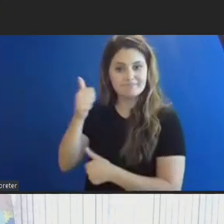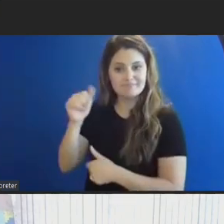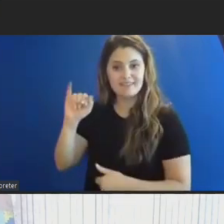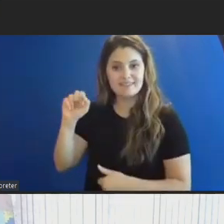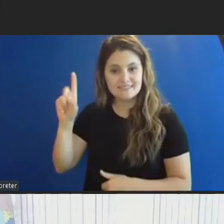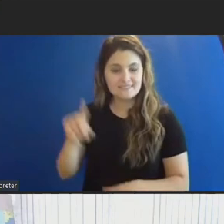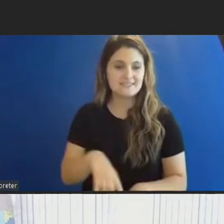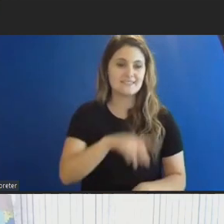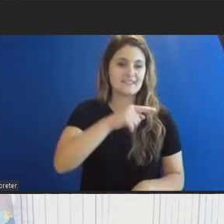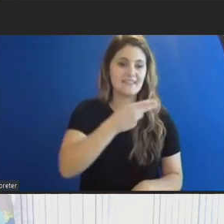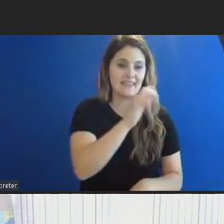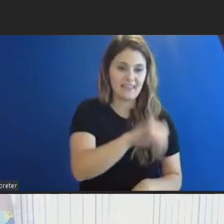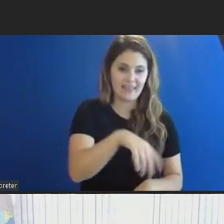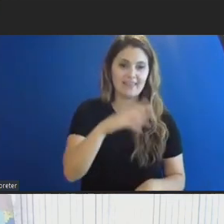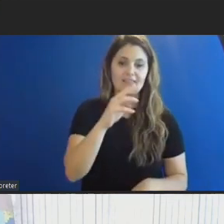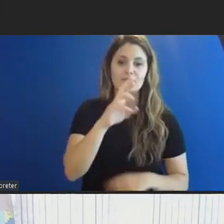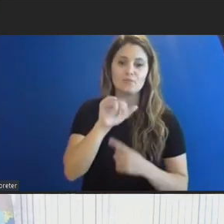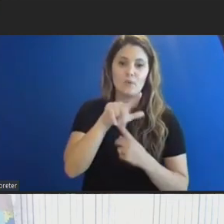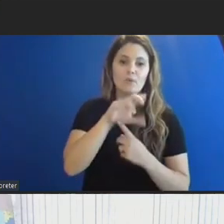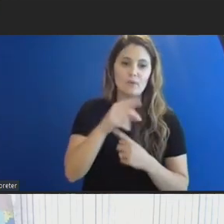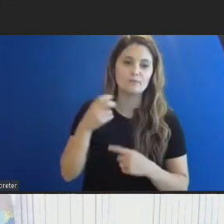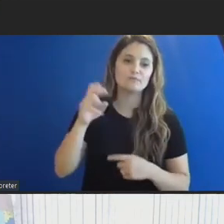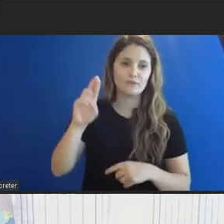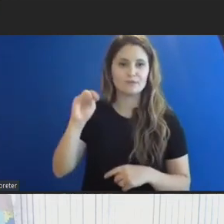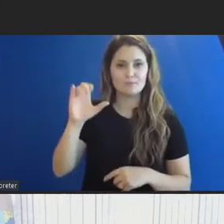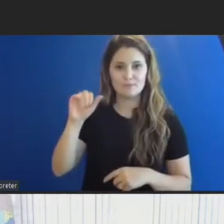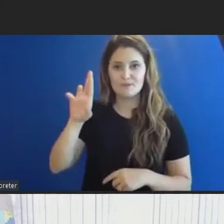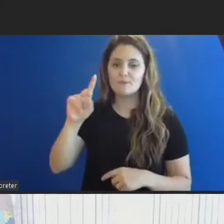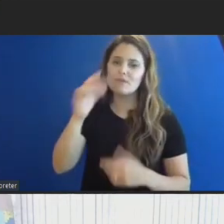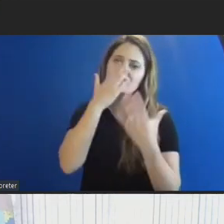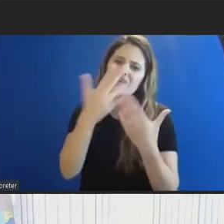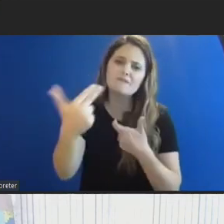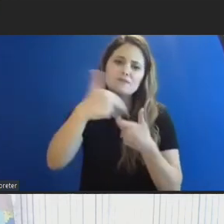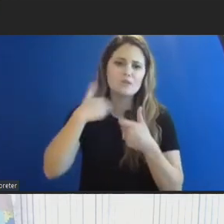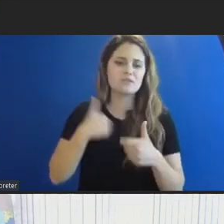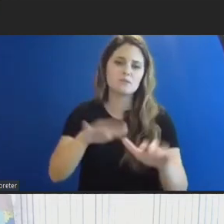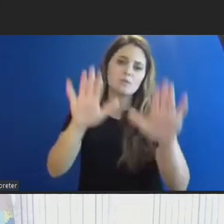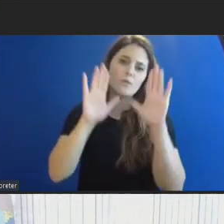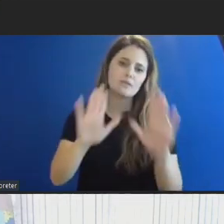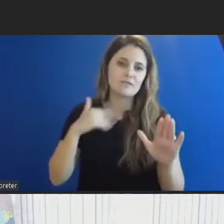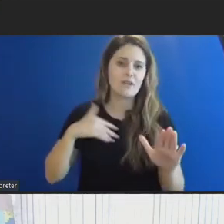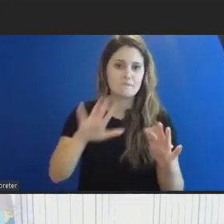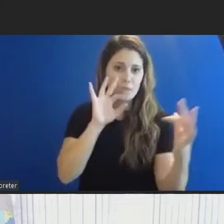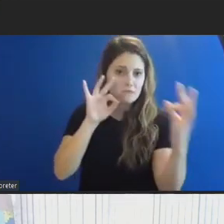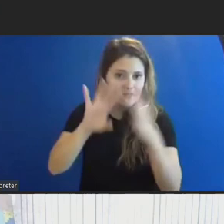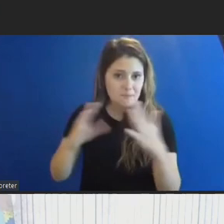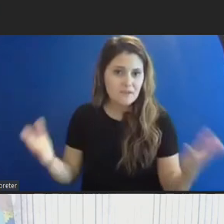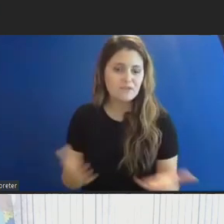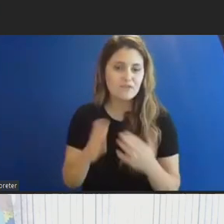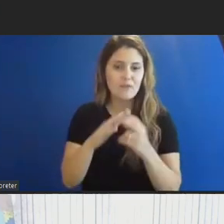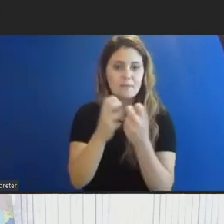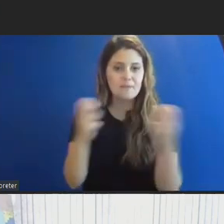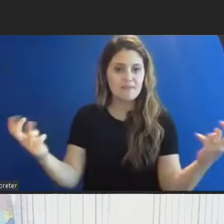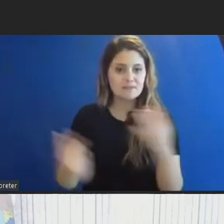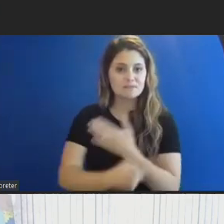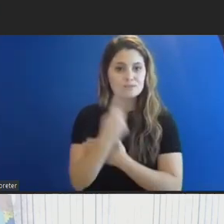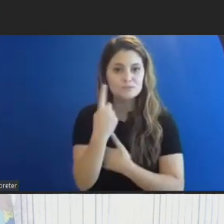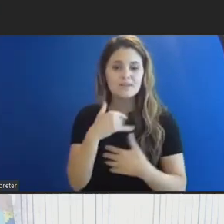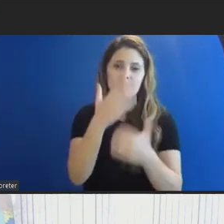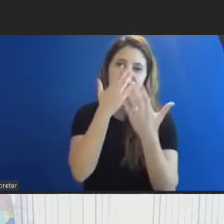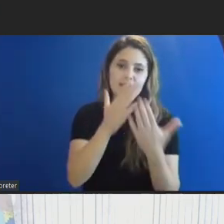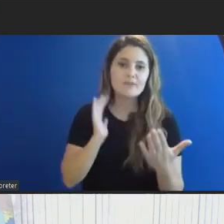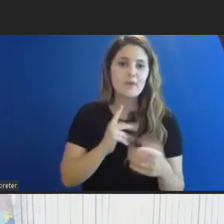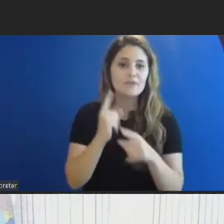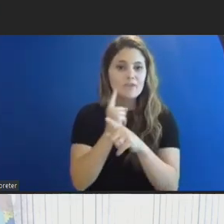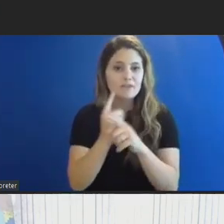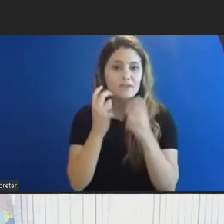Dr. Kathy Rollo and Dr. Michelle McCord. Thank you so much for being here. It was wonderful having your insight here on the panel today. And thank you to our